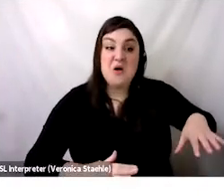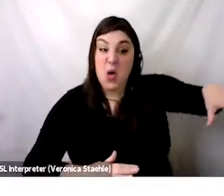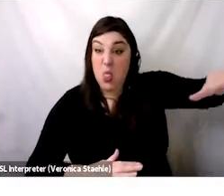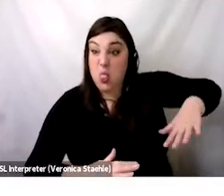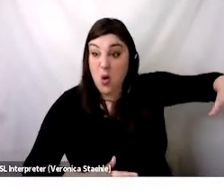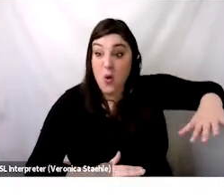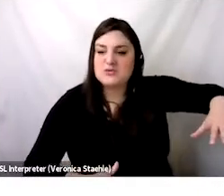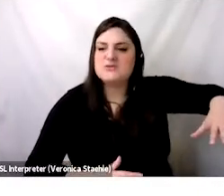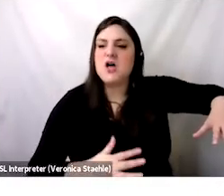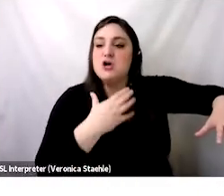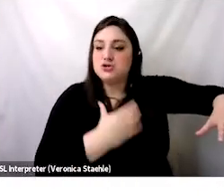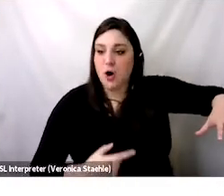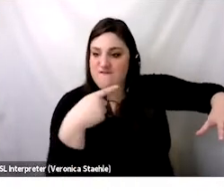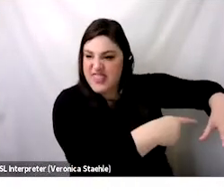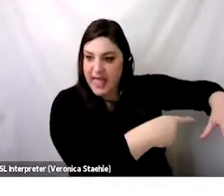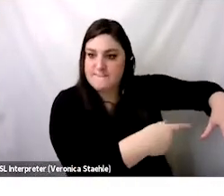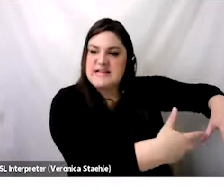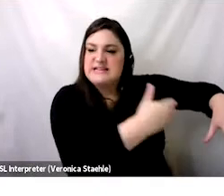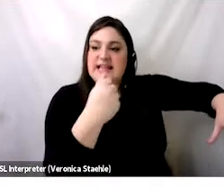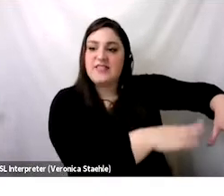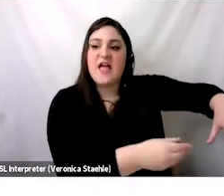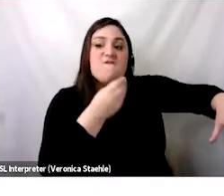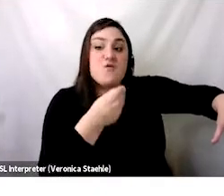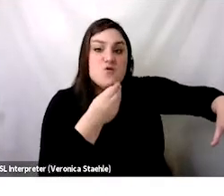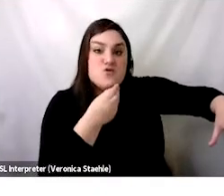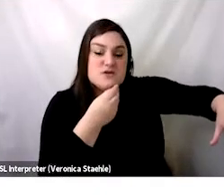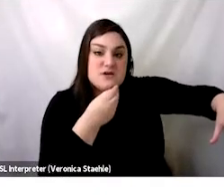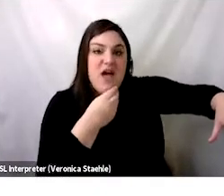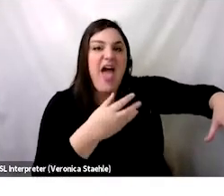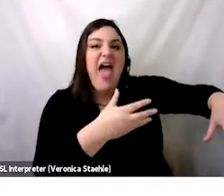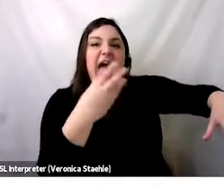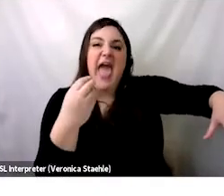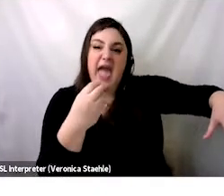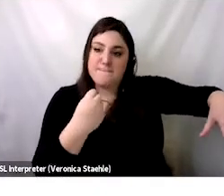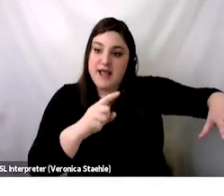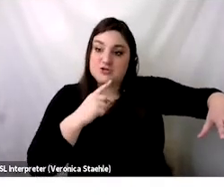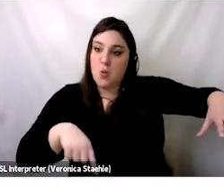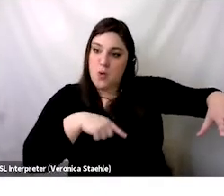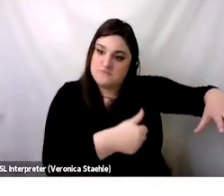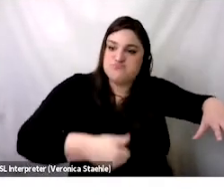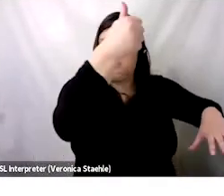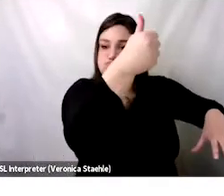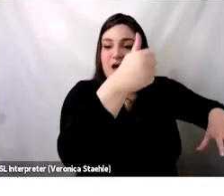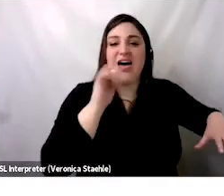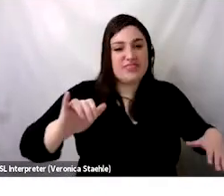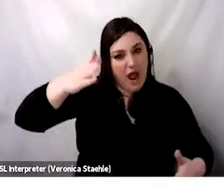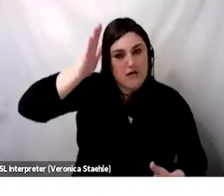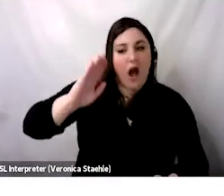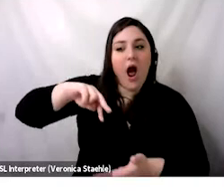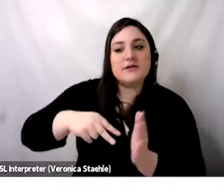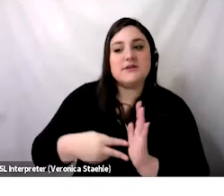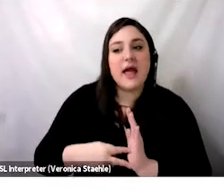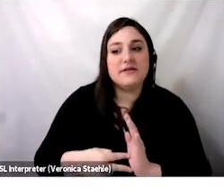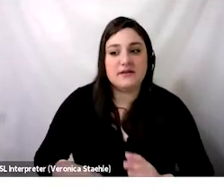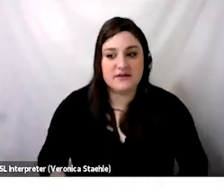food source, and bring in, they quote, their supremacy, their knowledge, bringing forth